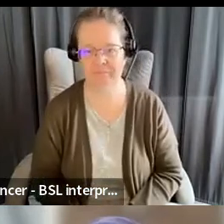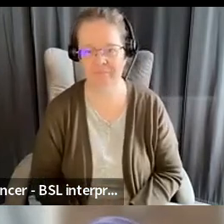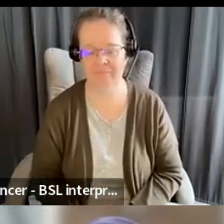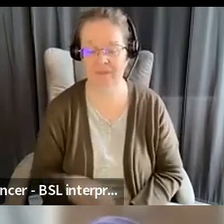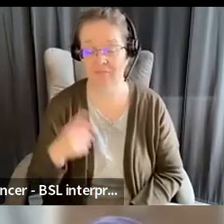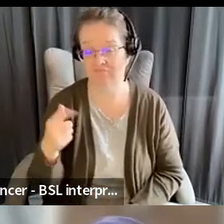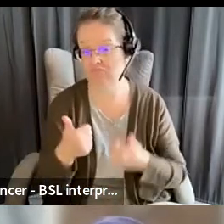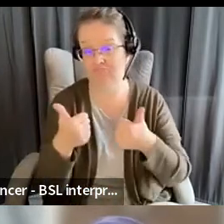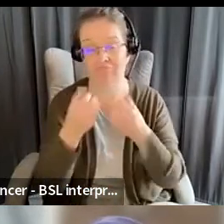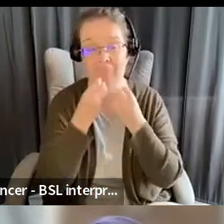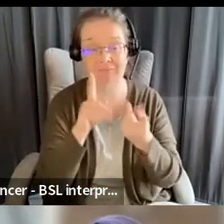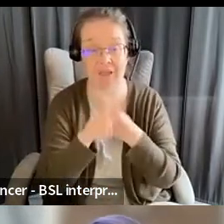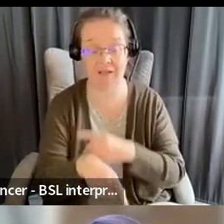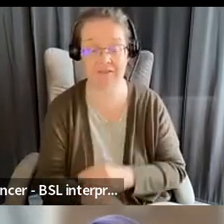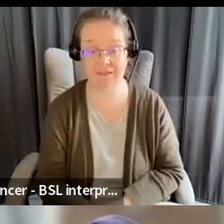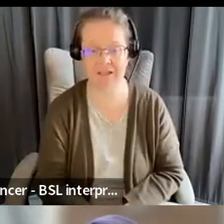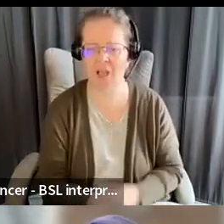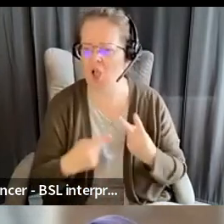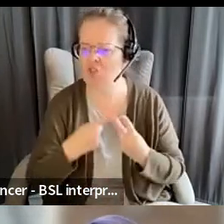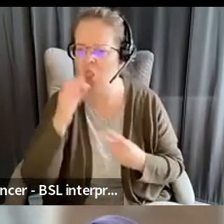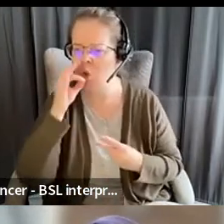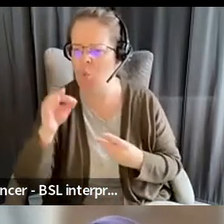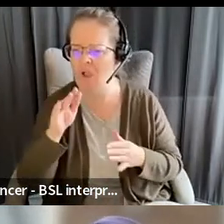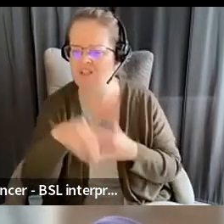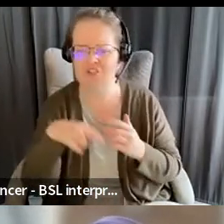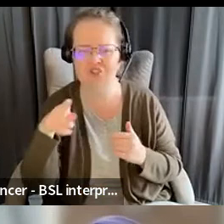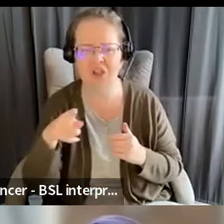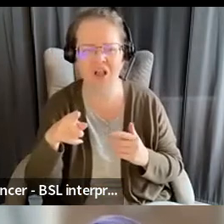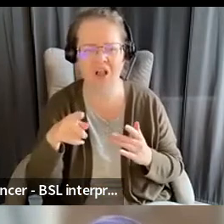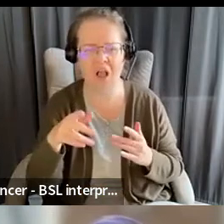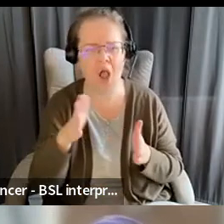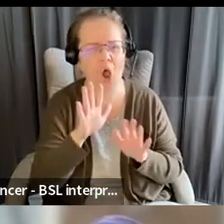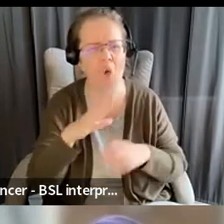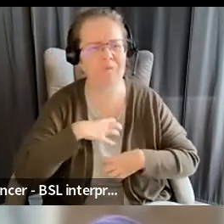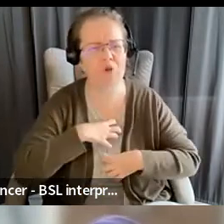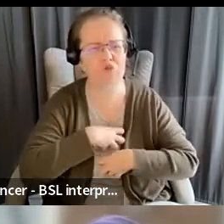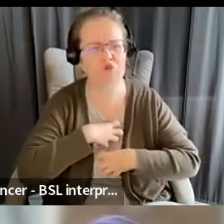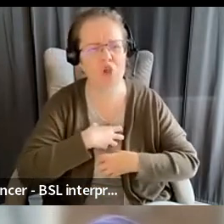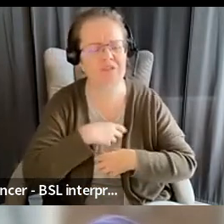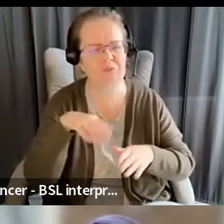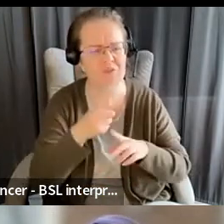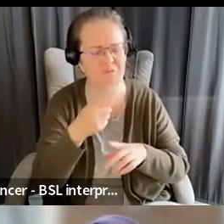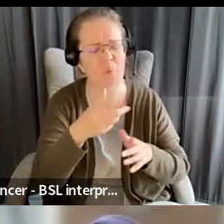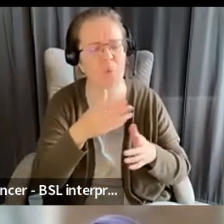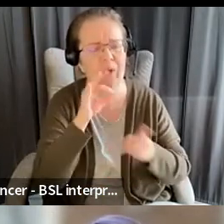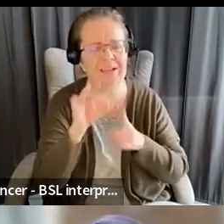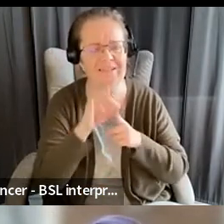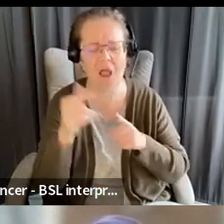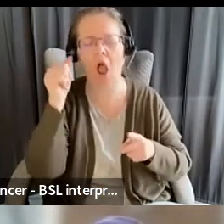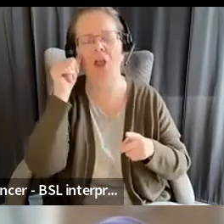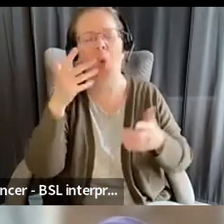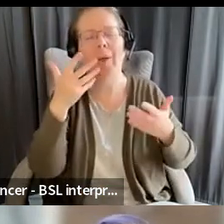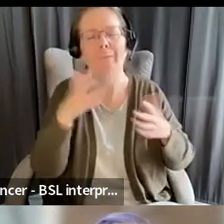That's really, really good. There was another question about hearing from the panel about adjustments you've had in interview. And I know we've covered